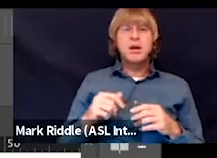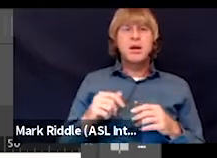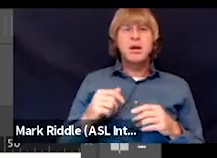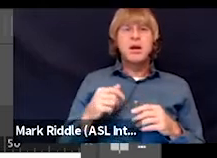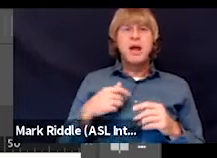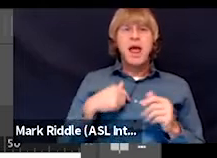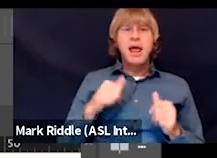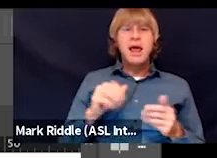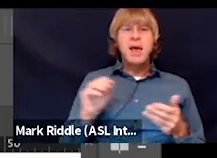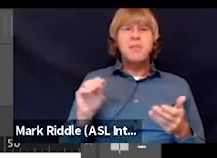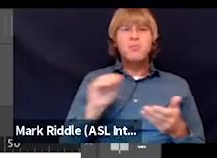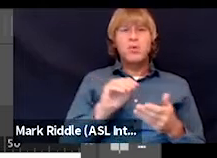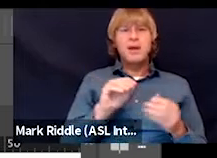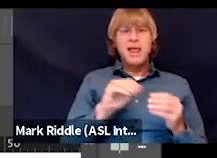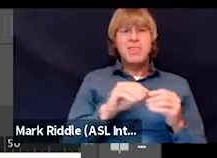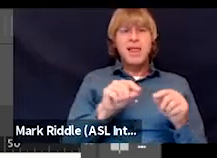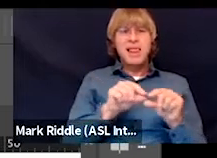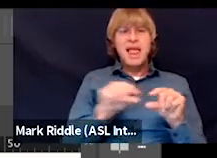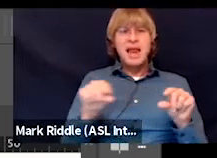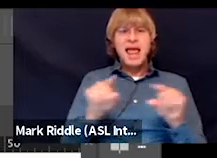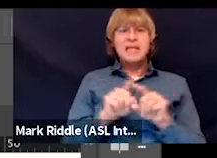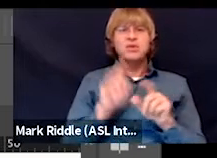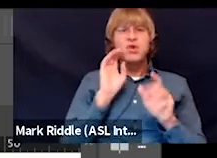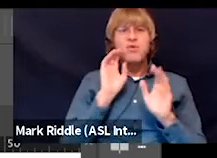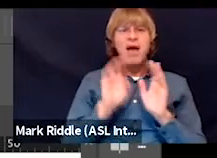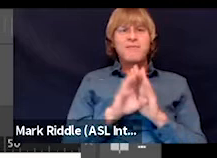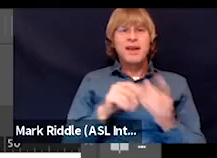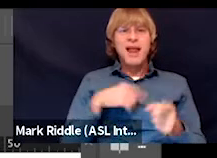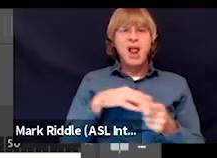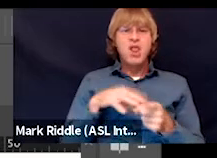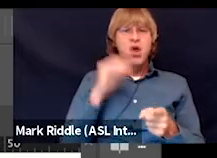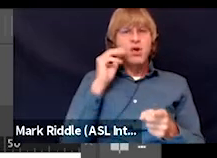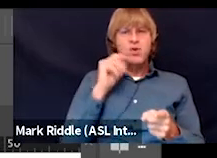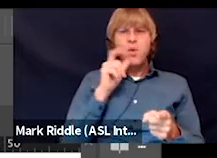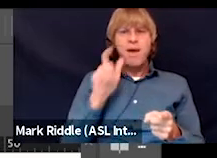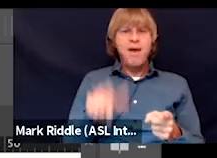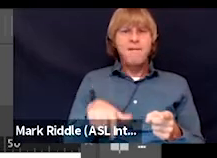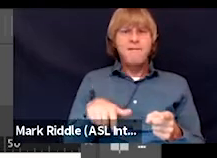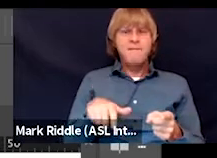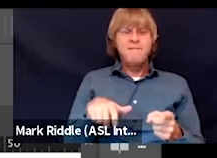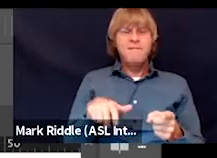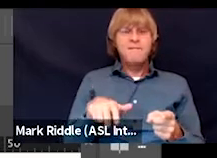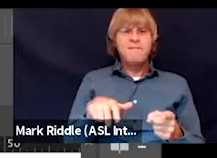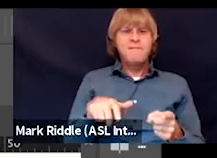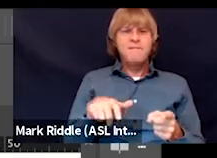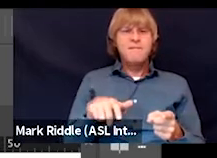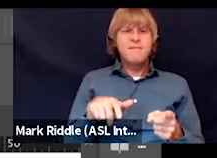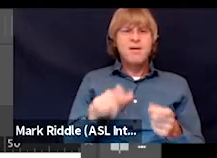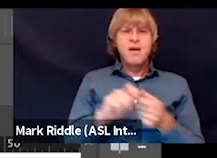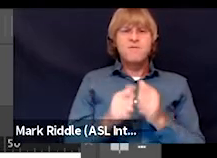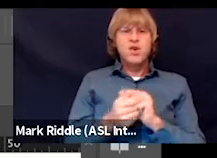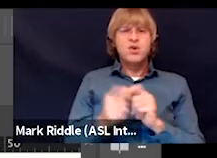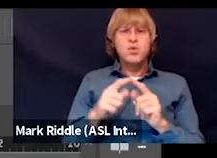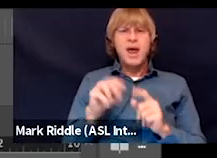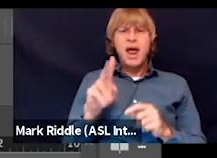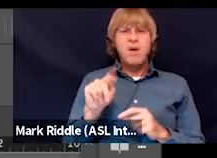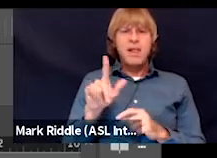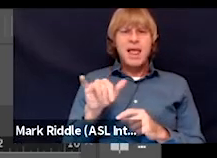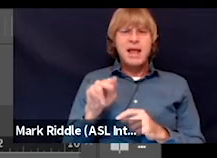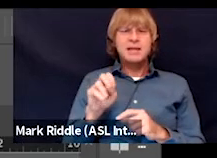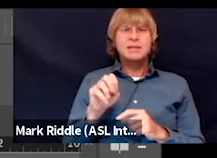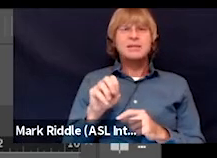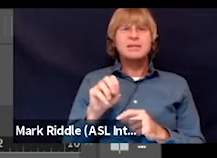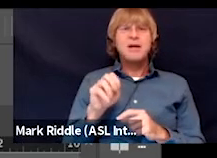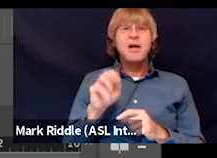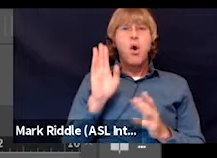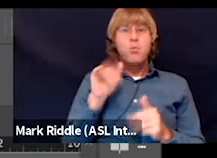actually put it in line as a graphic, and I learned I don't have to convert it to outlines. So